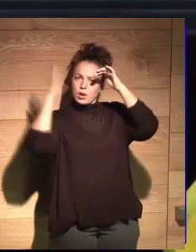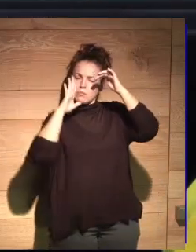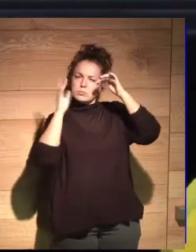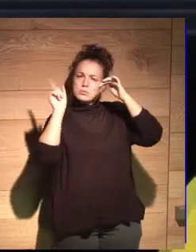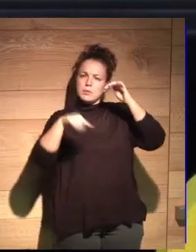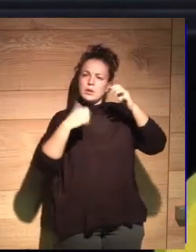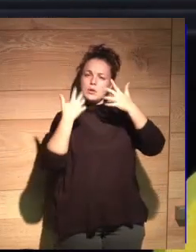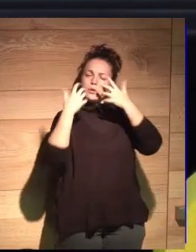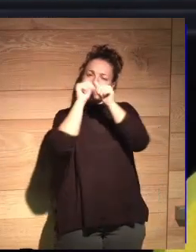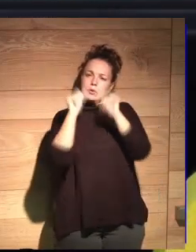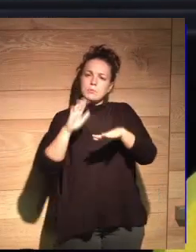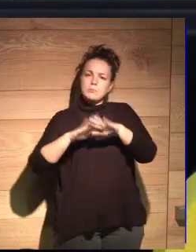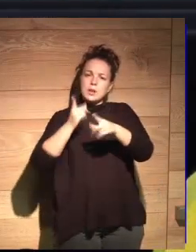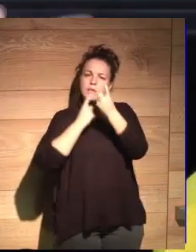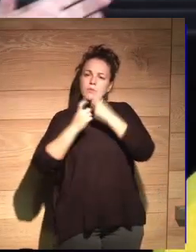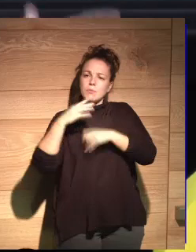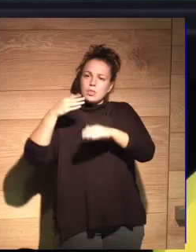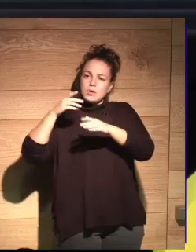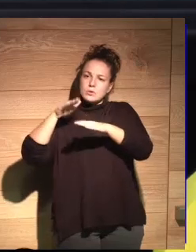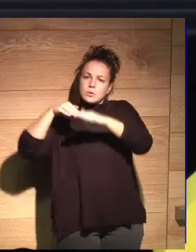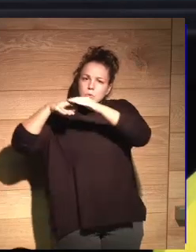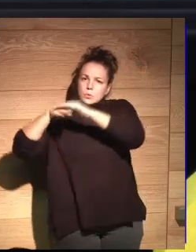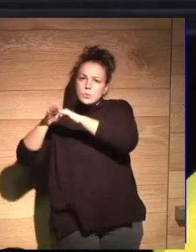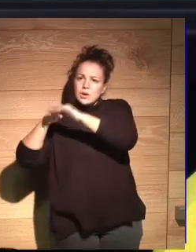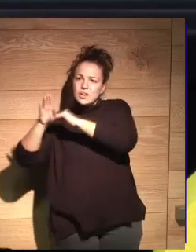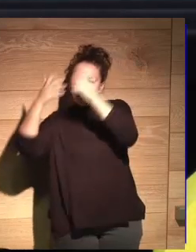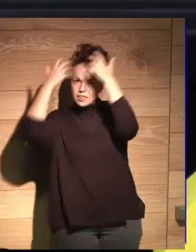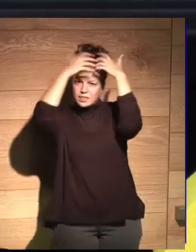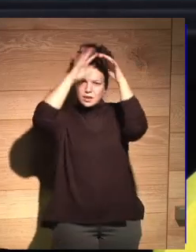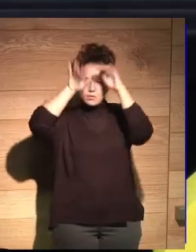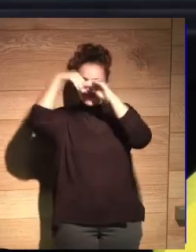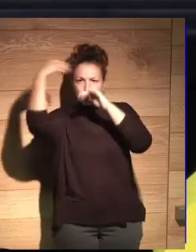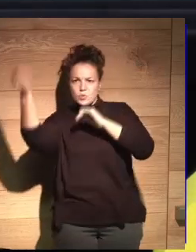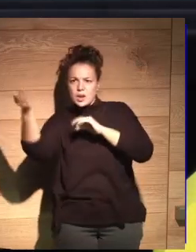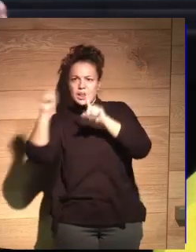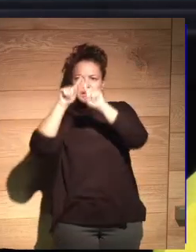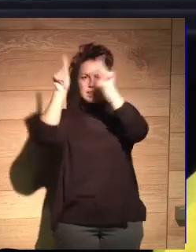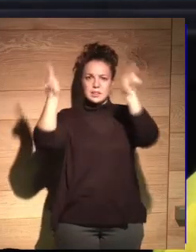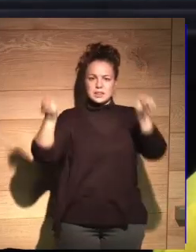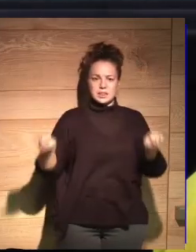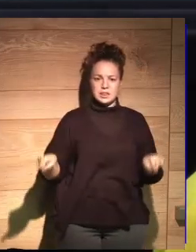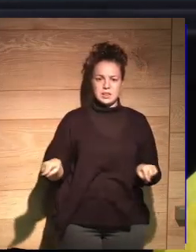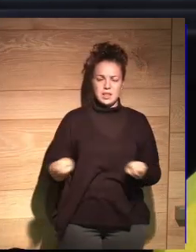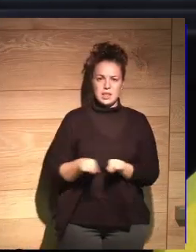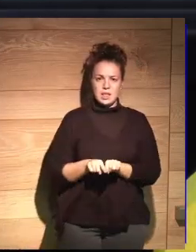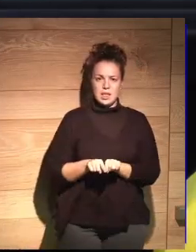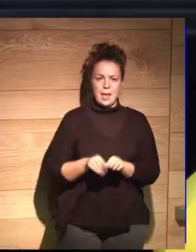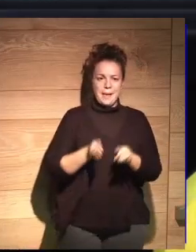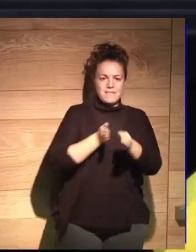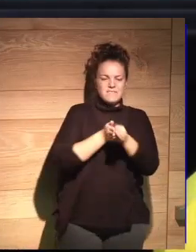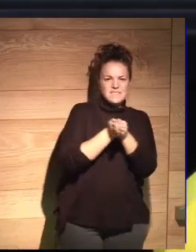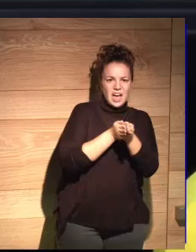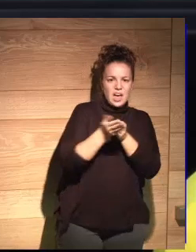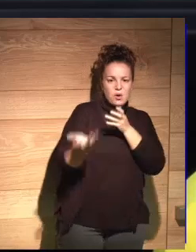of the brain, way of preserving information outside of the human brain in